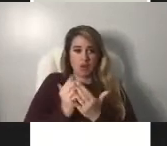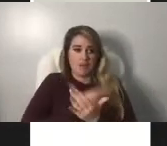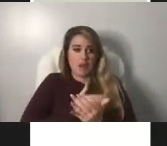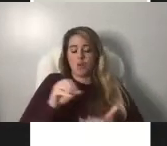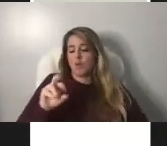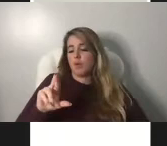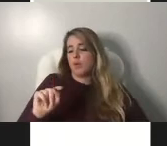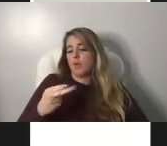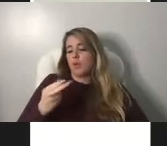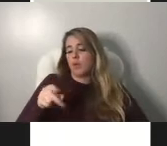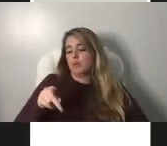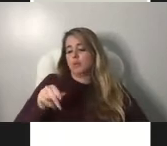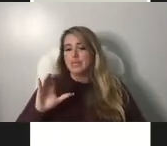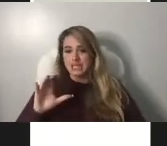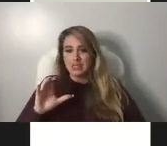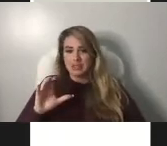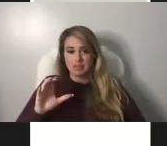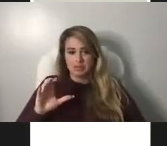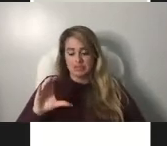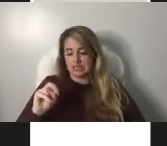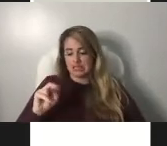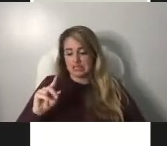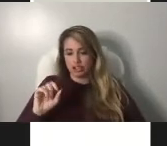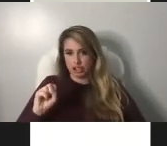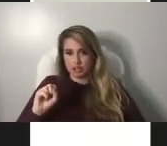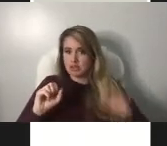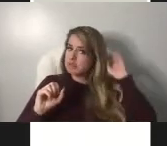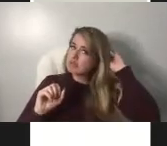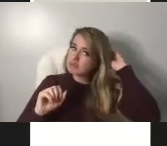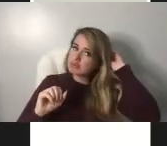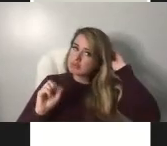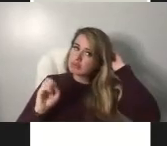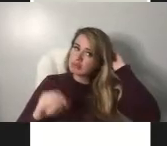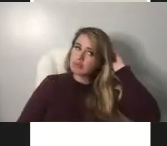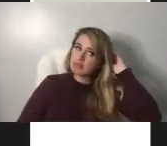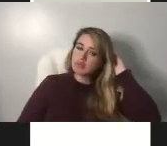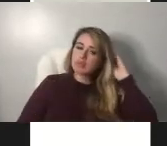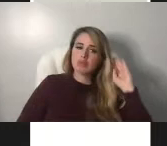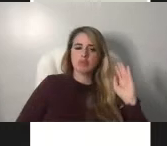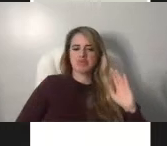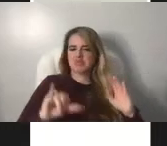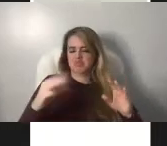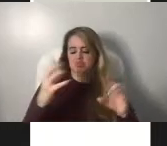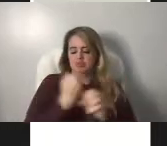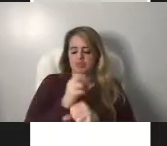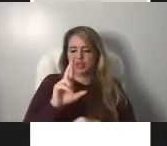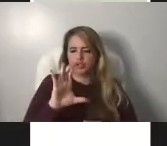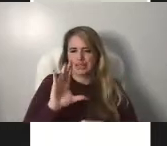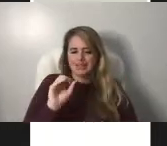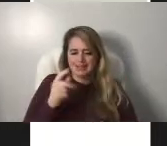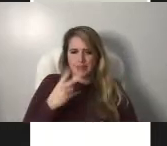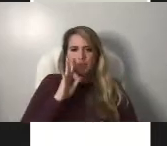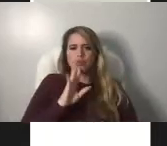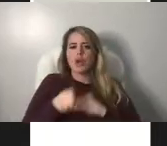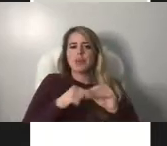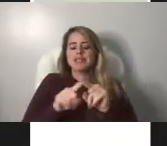and orthopedic conditions? So just to recap there, we're going to go over what type of